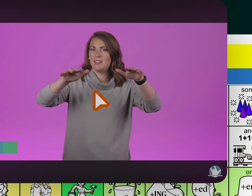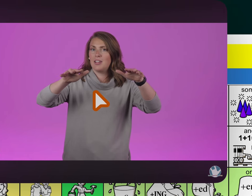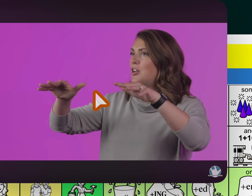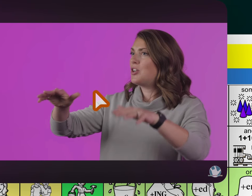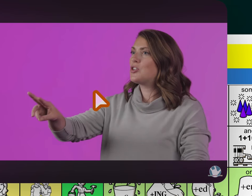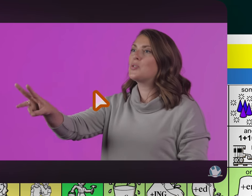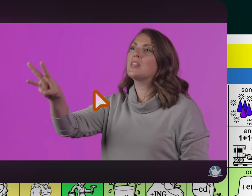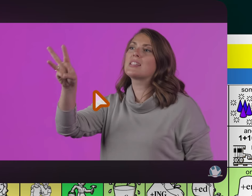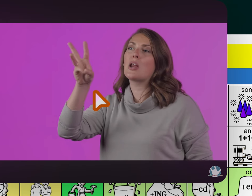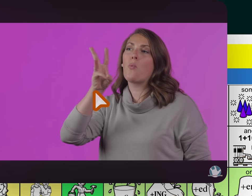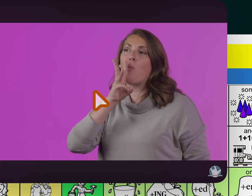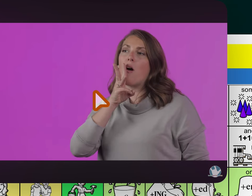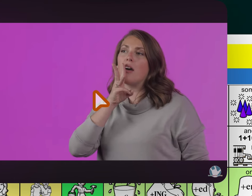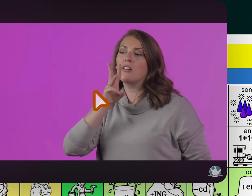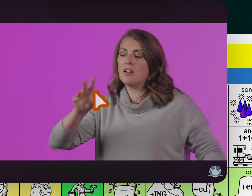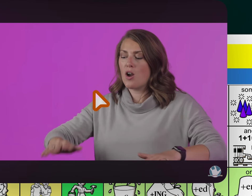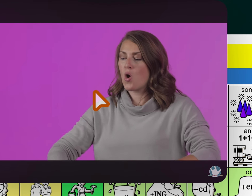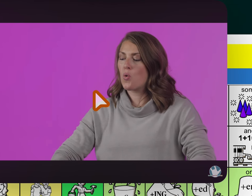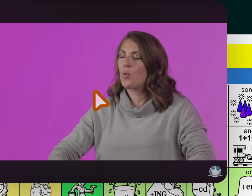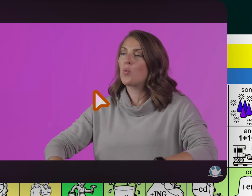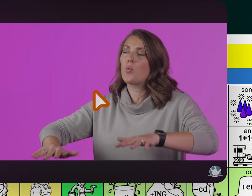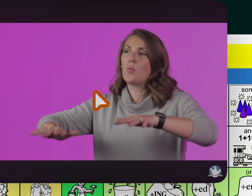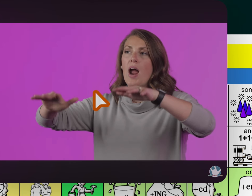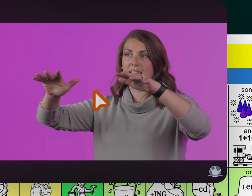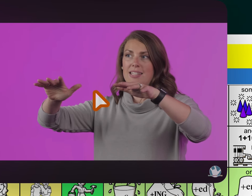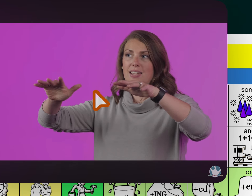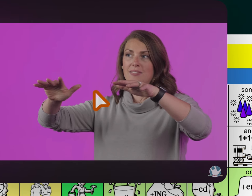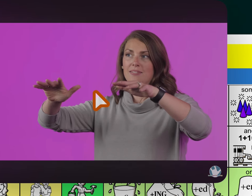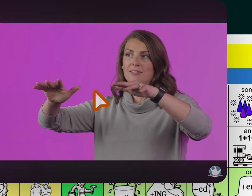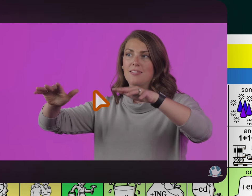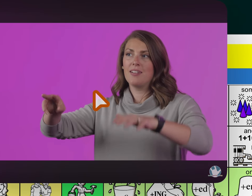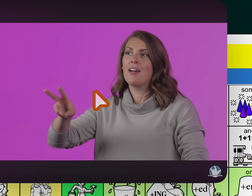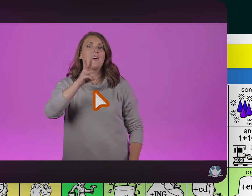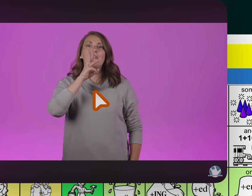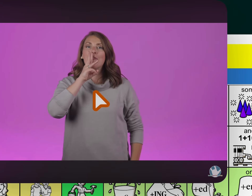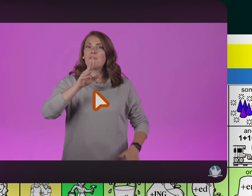Flood. You're doing the sign water rising.